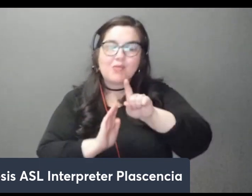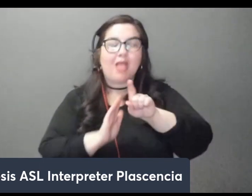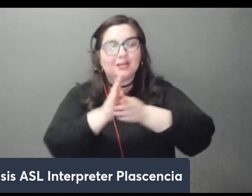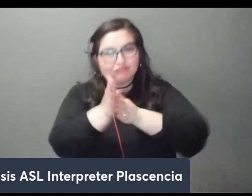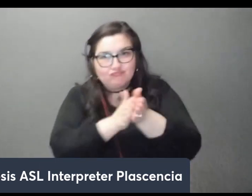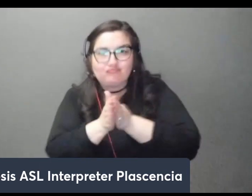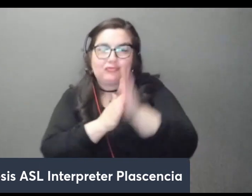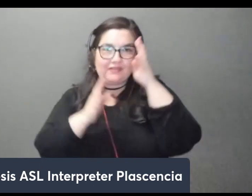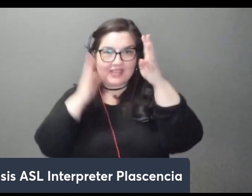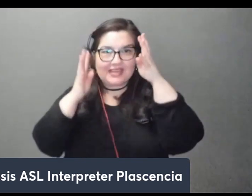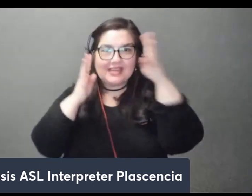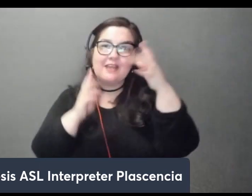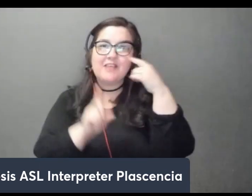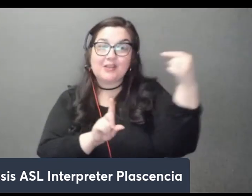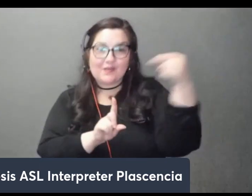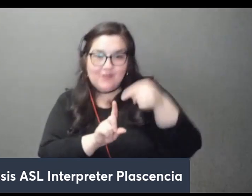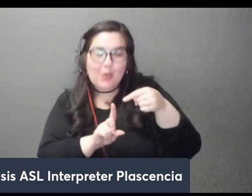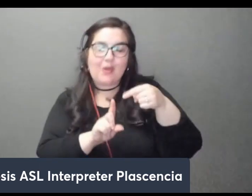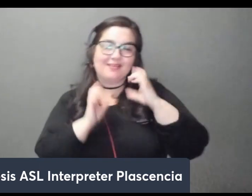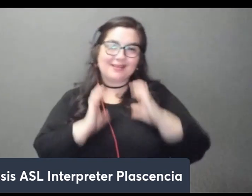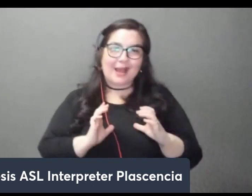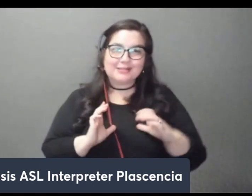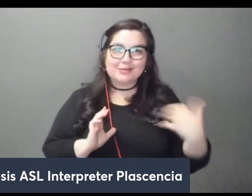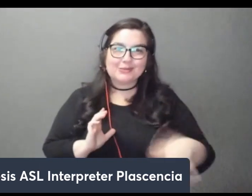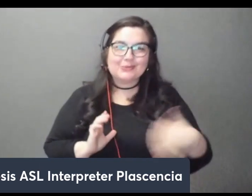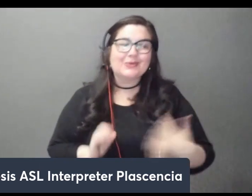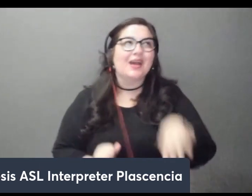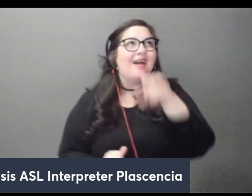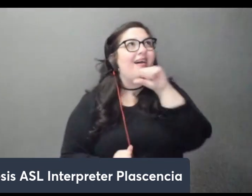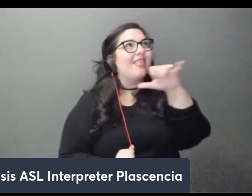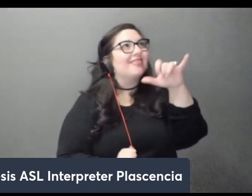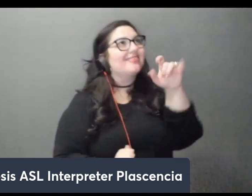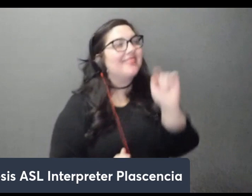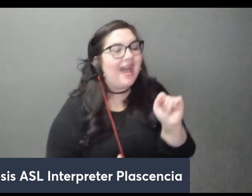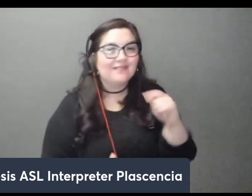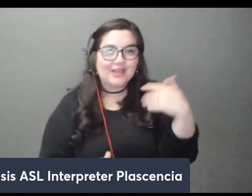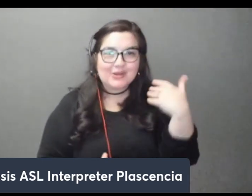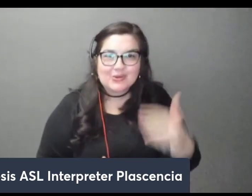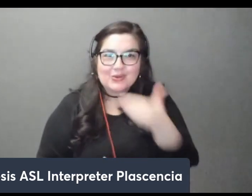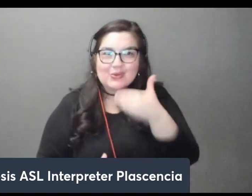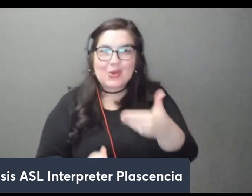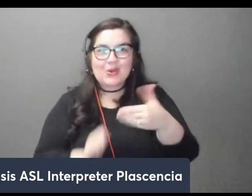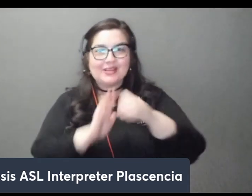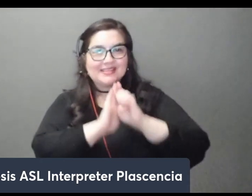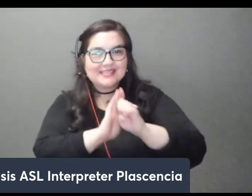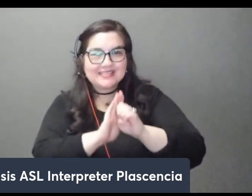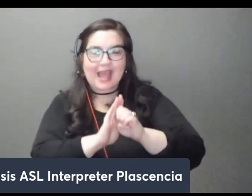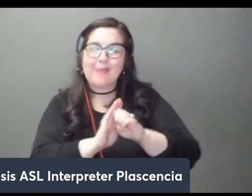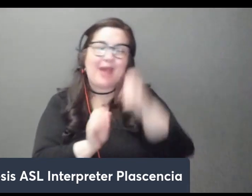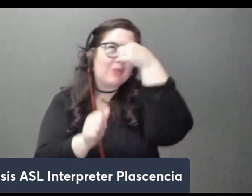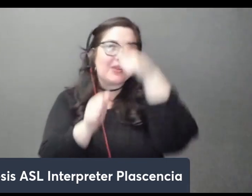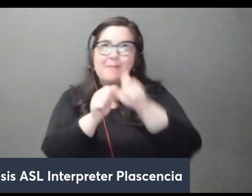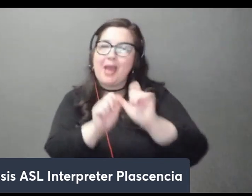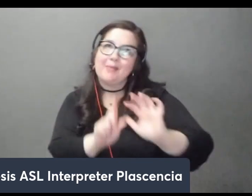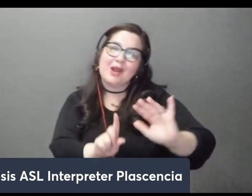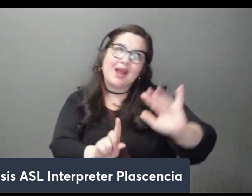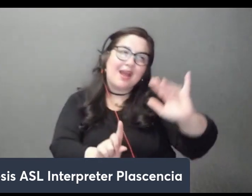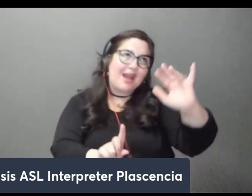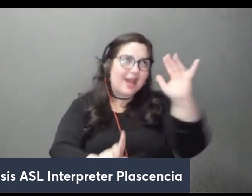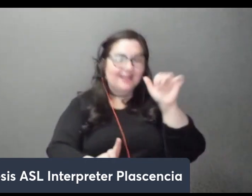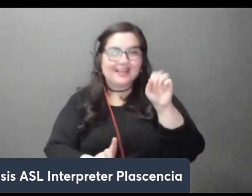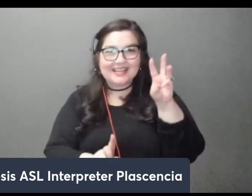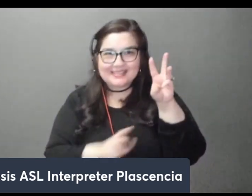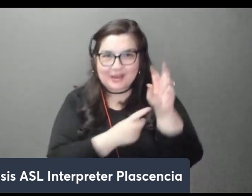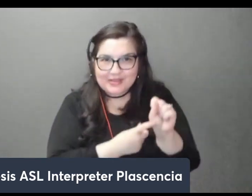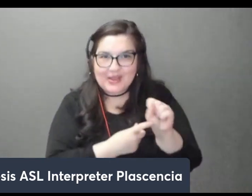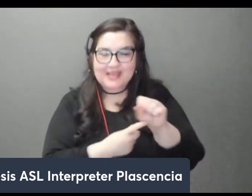customers. I love it. It's such to me a great counterexample of a thing that I used to hear way, way back in the early days of AWS